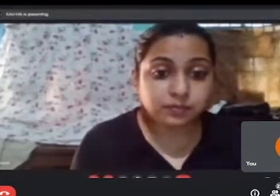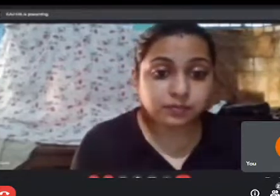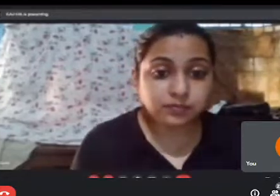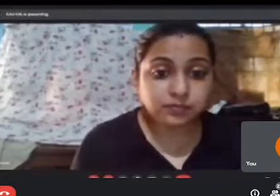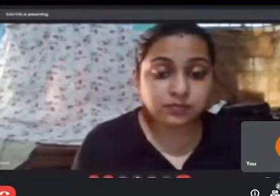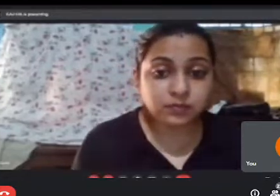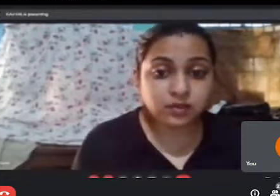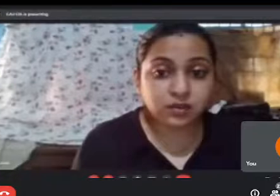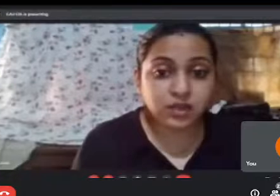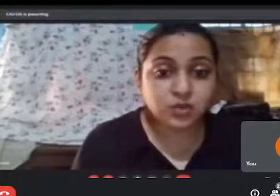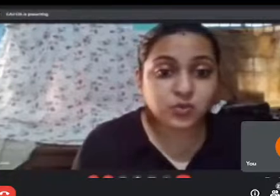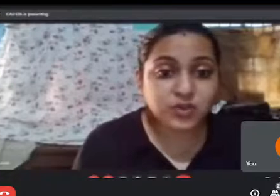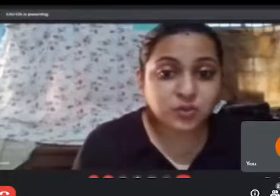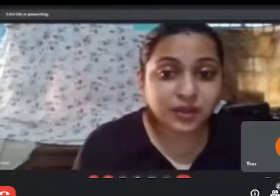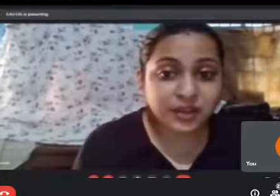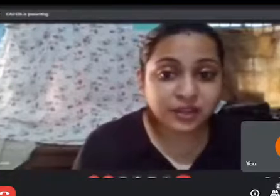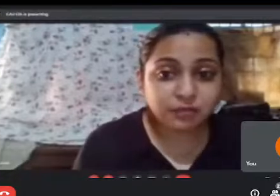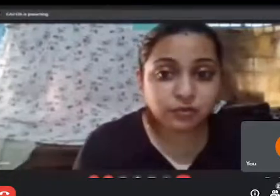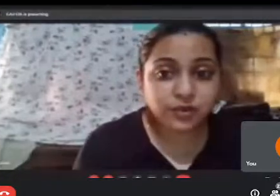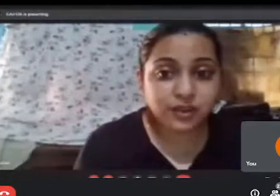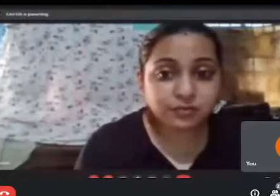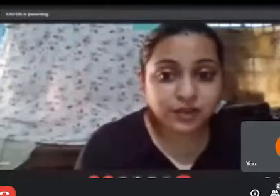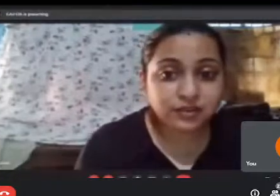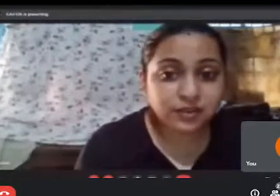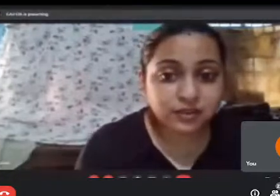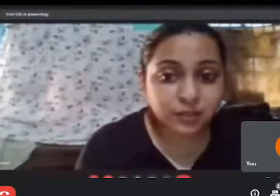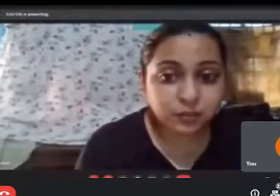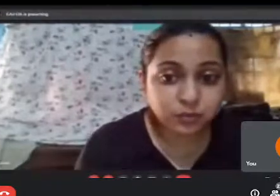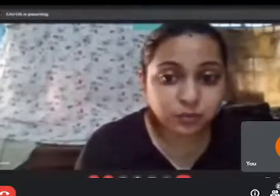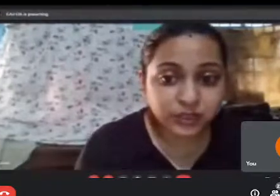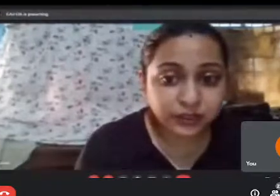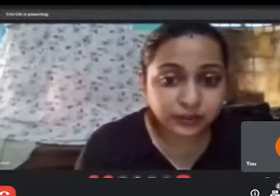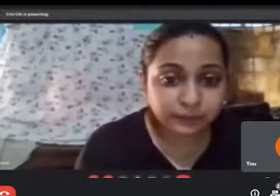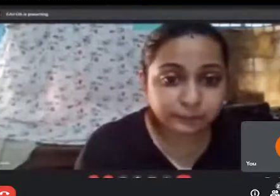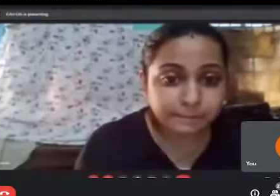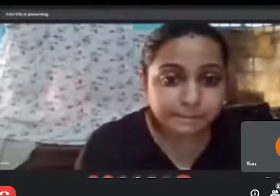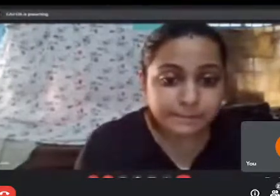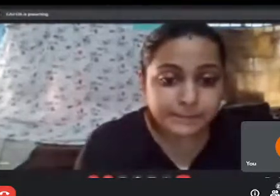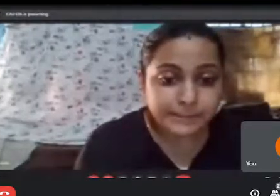Can I switch my photograph rather than Deepu, Muni?